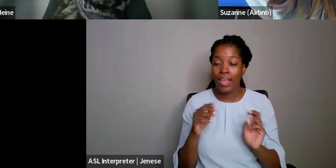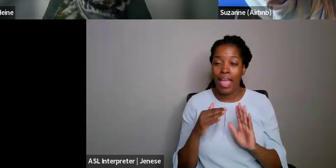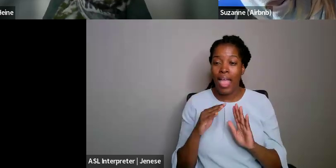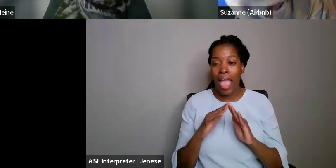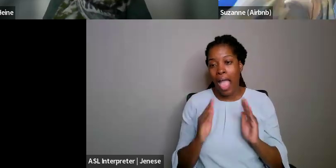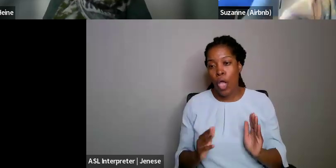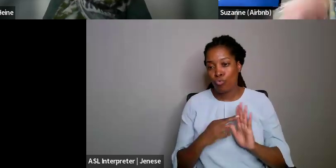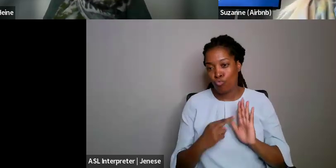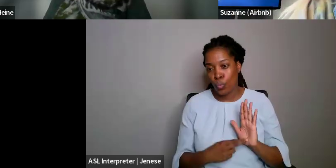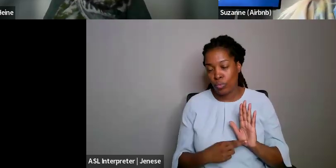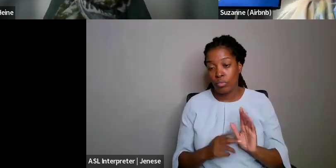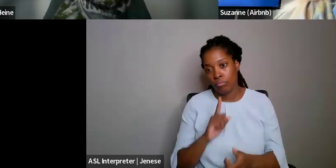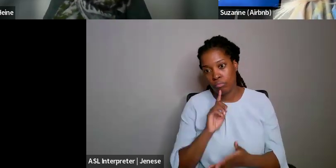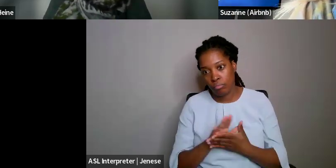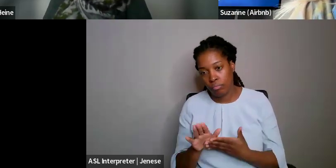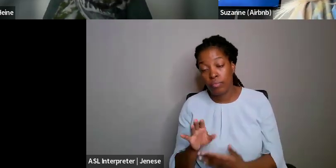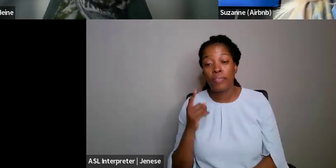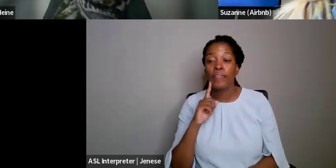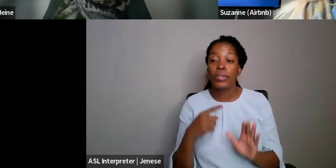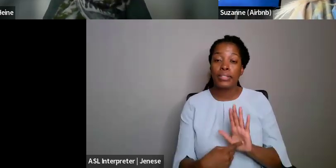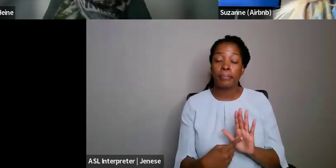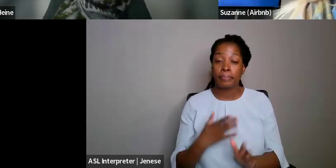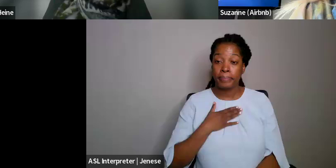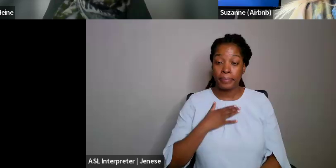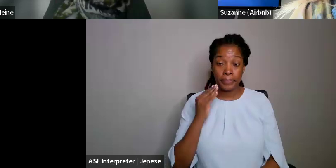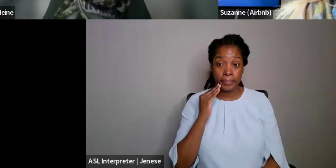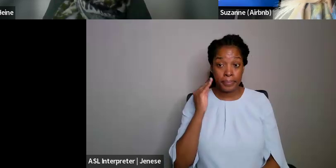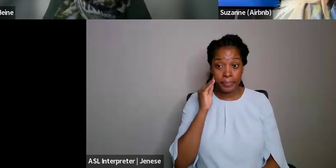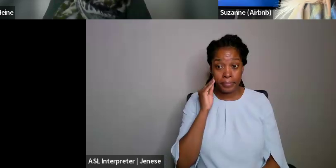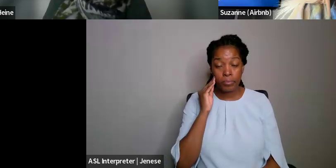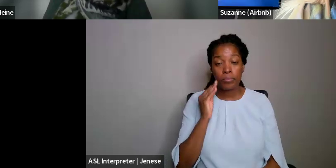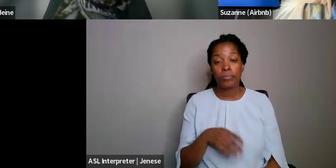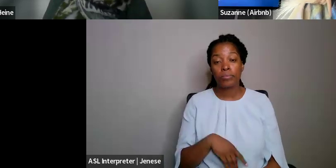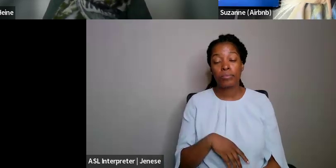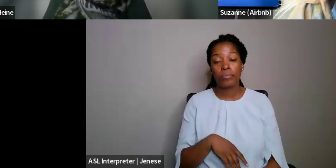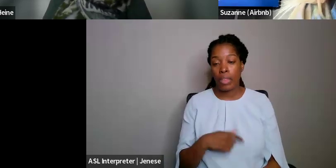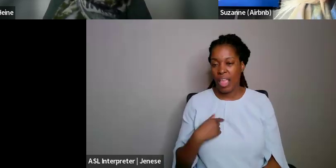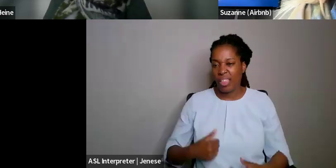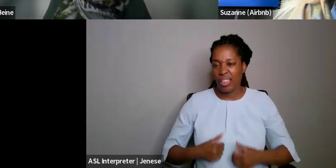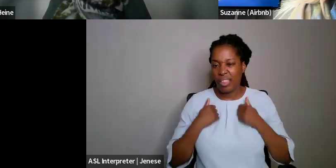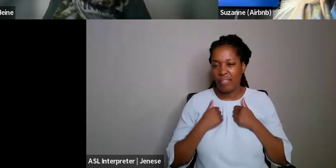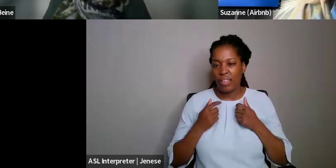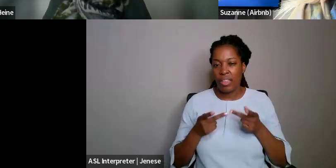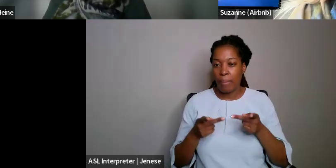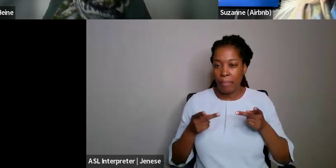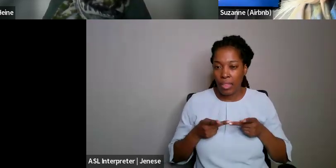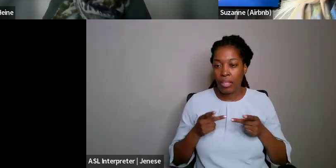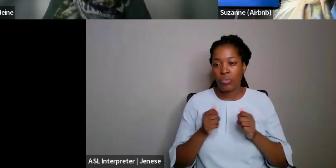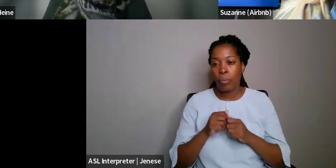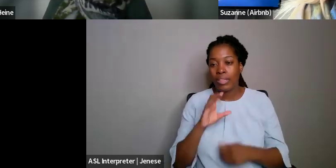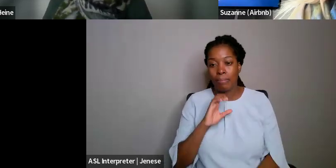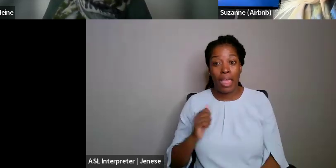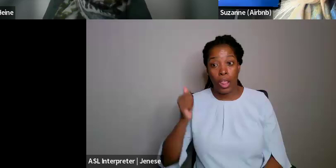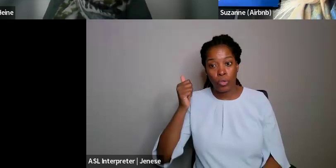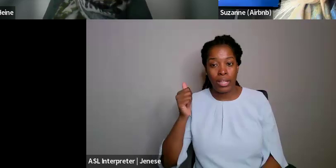Like for example, in my home, because I am living in a home with I have elderly parents on the property as